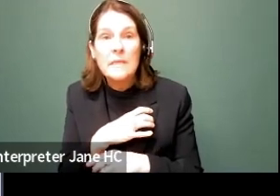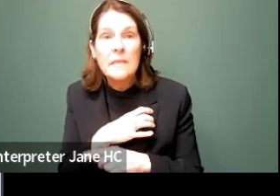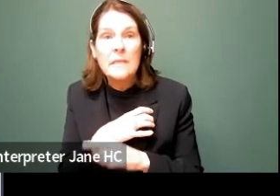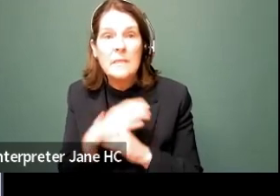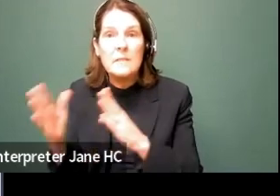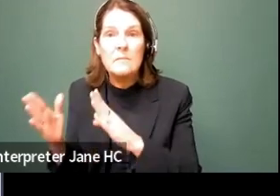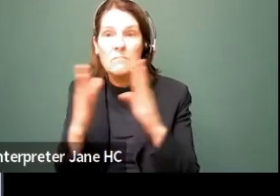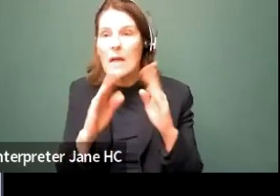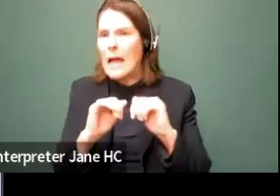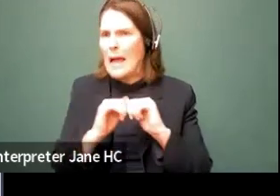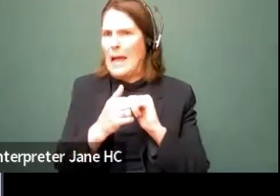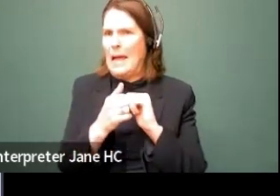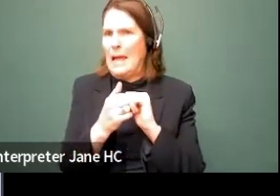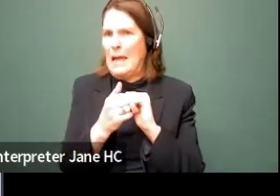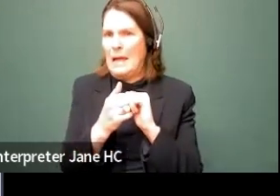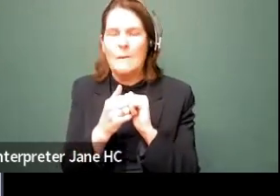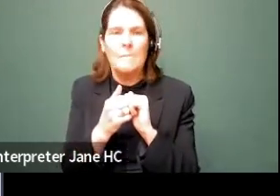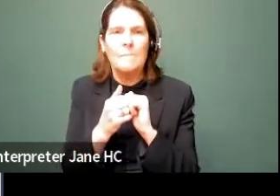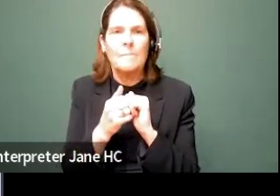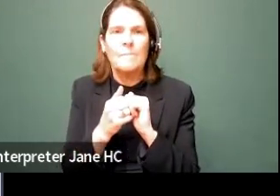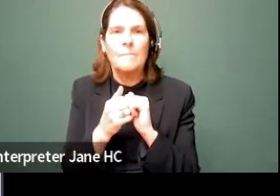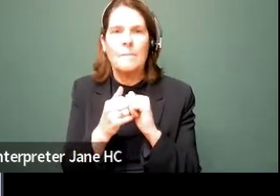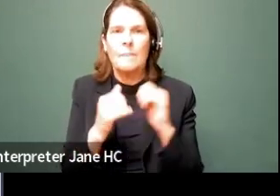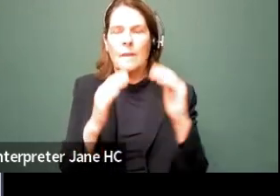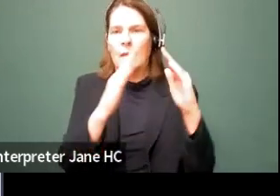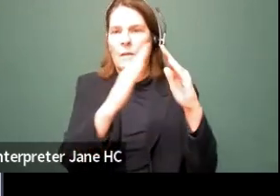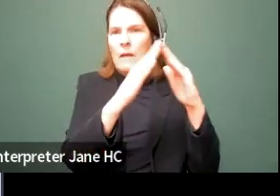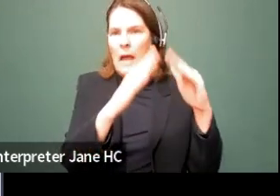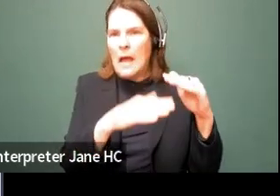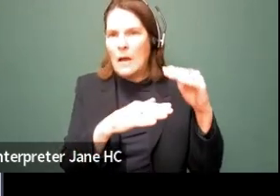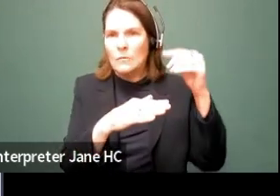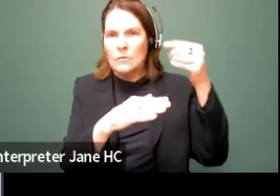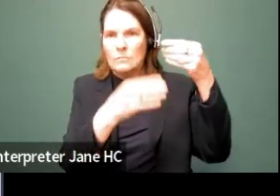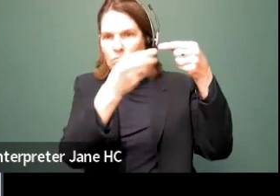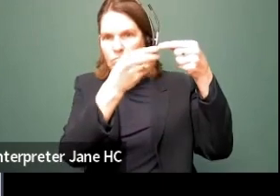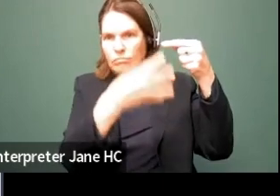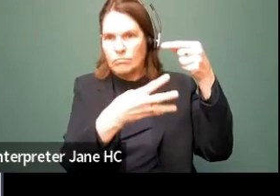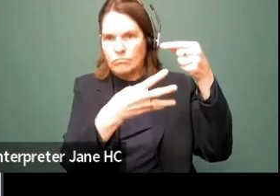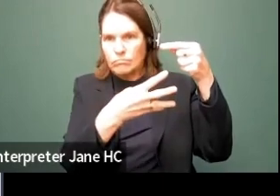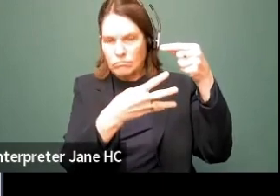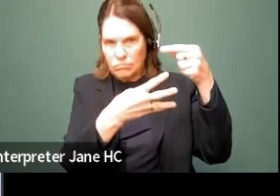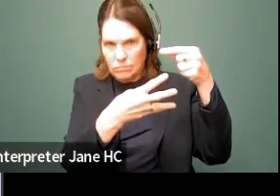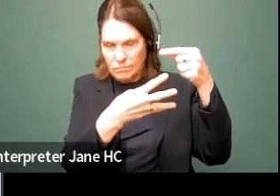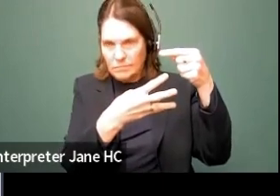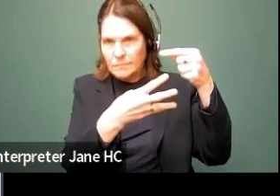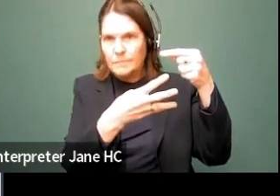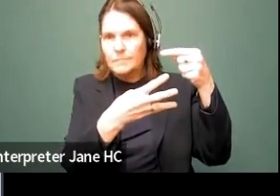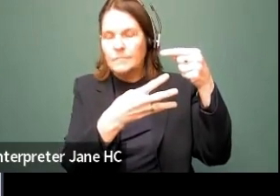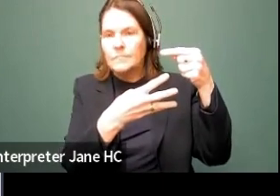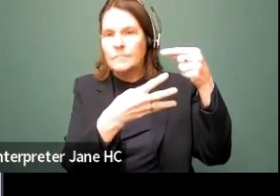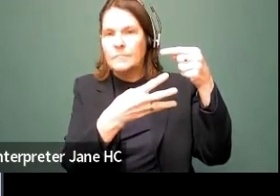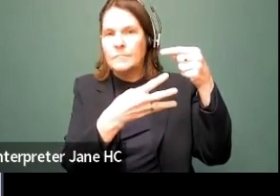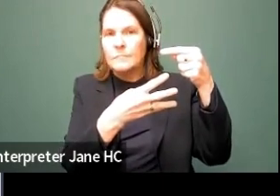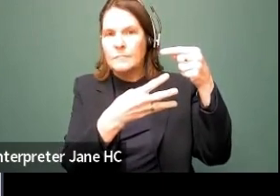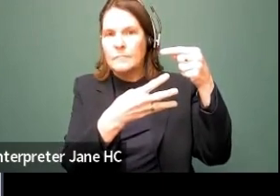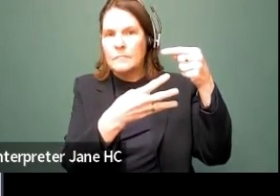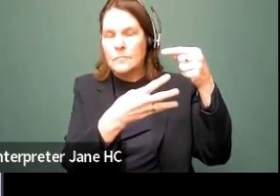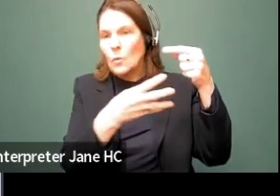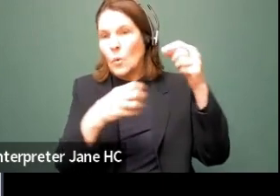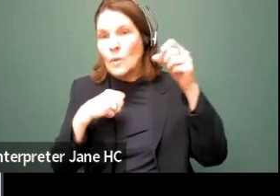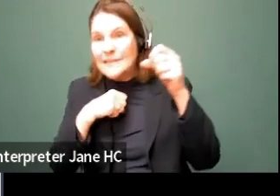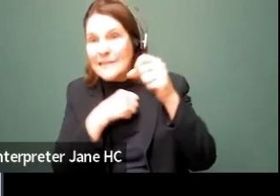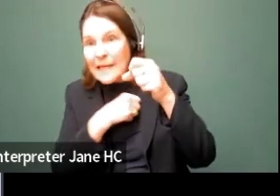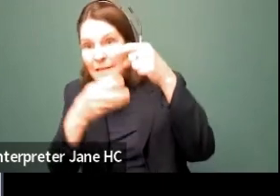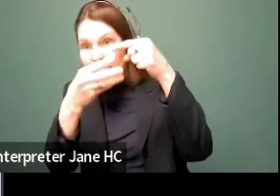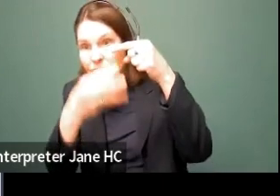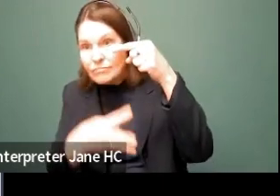the easiest way to do that is to just open the House or Senate tab, depending on which committees you